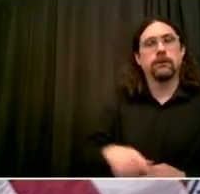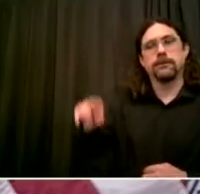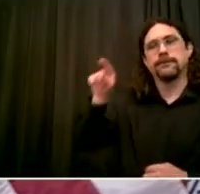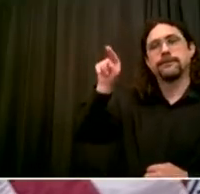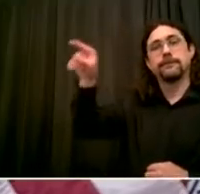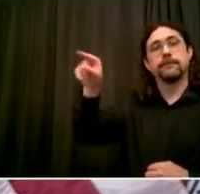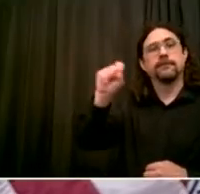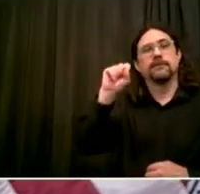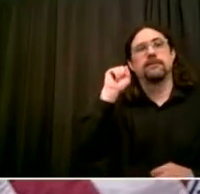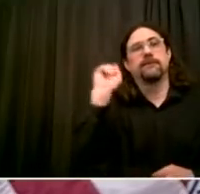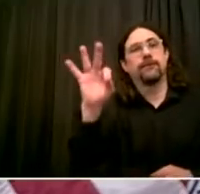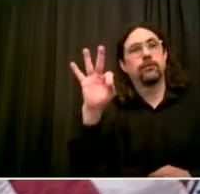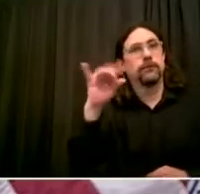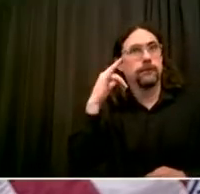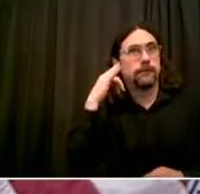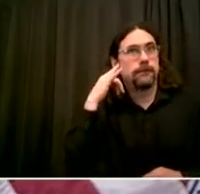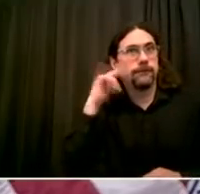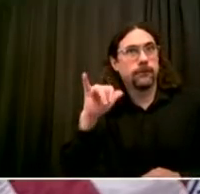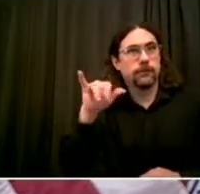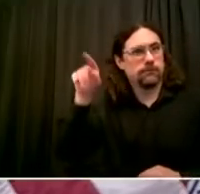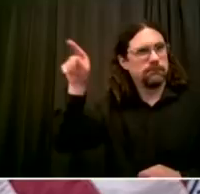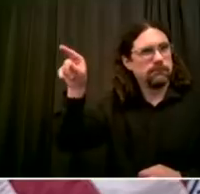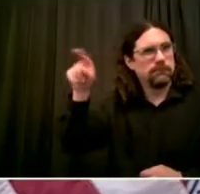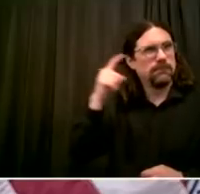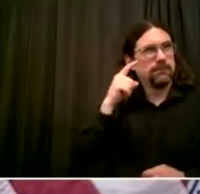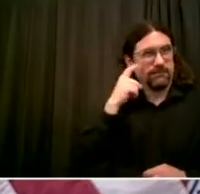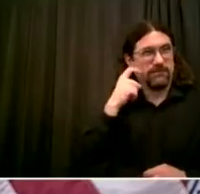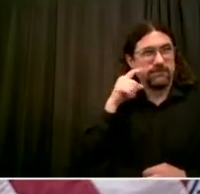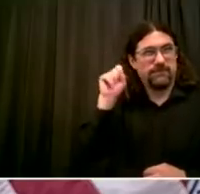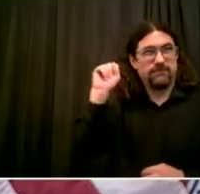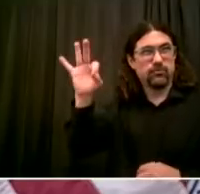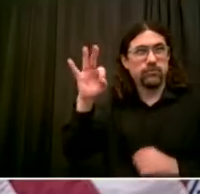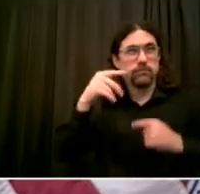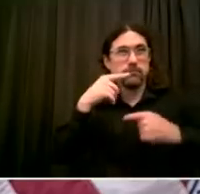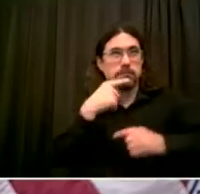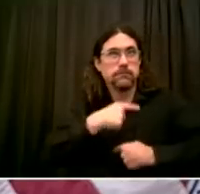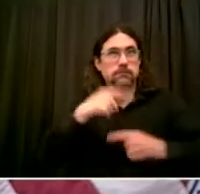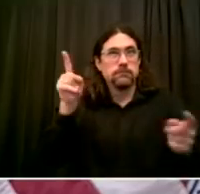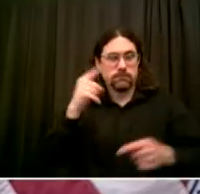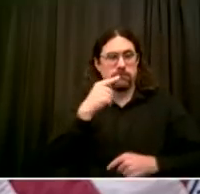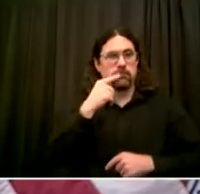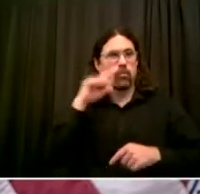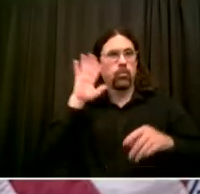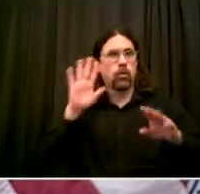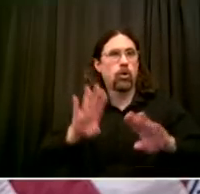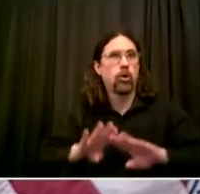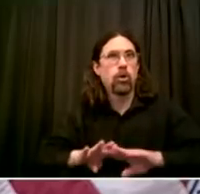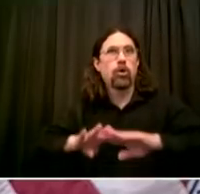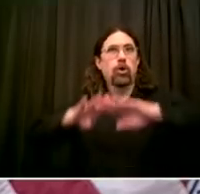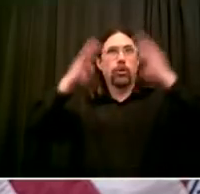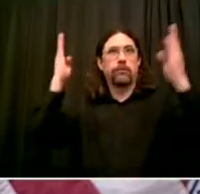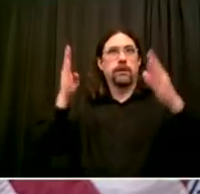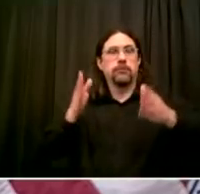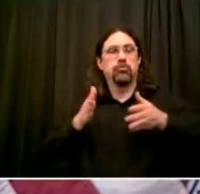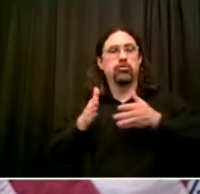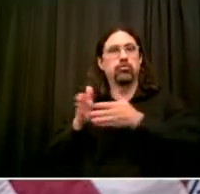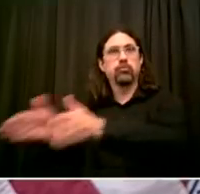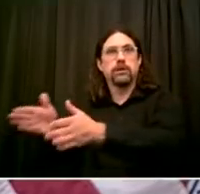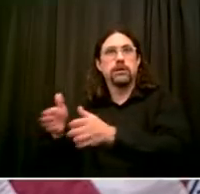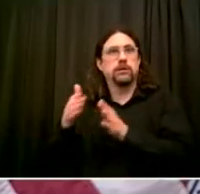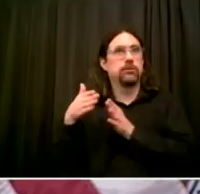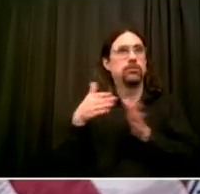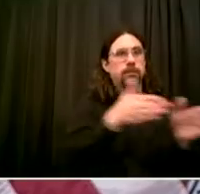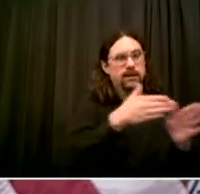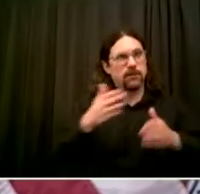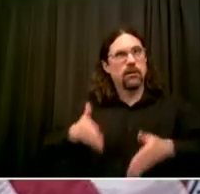businesses for weeks. With more people going outside, and it will probably increase as the weather gets warmer, when can the